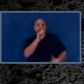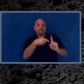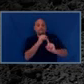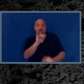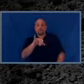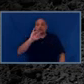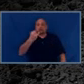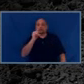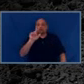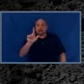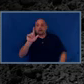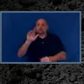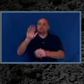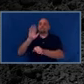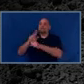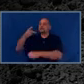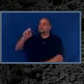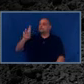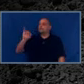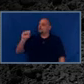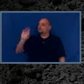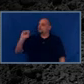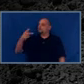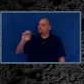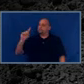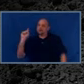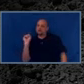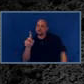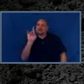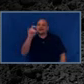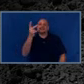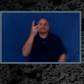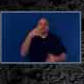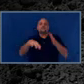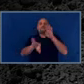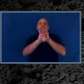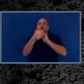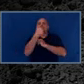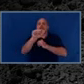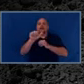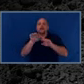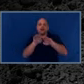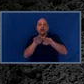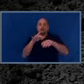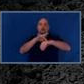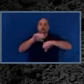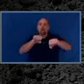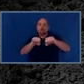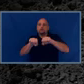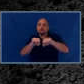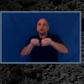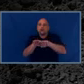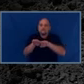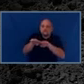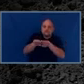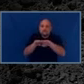JL on Periscope asks, did you find any fault lines during your scan, or is this asteroid pretty much